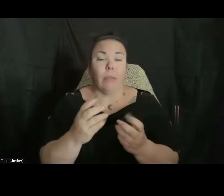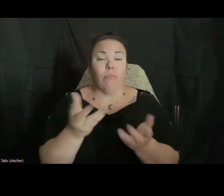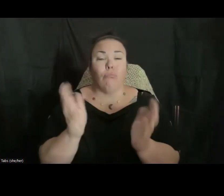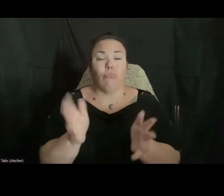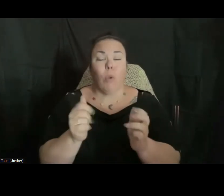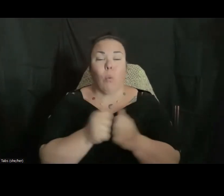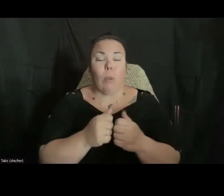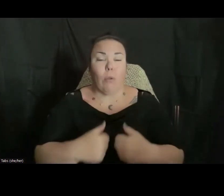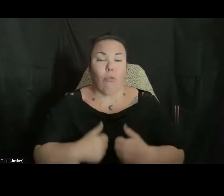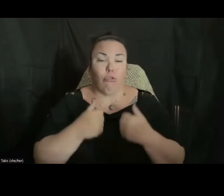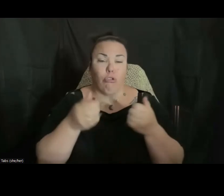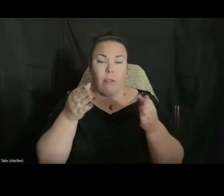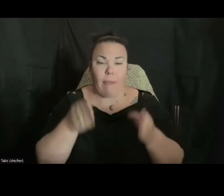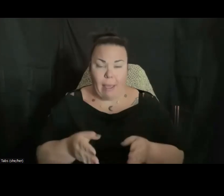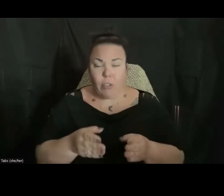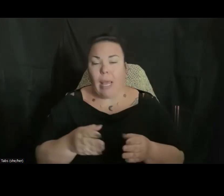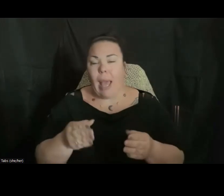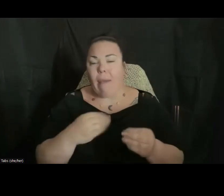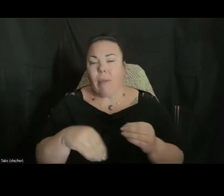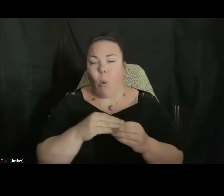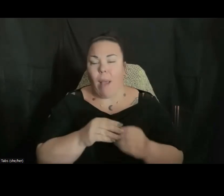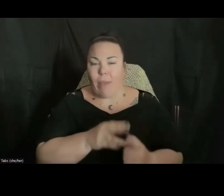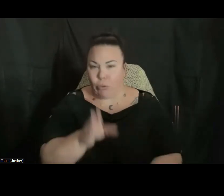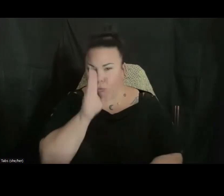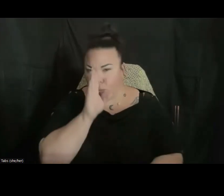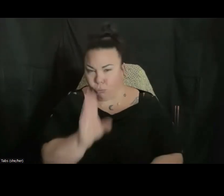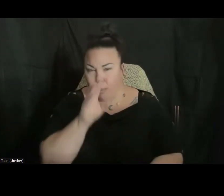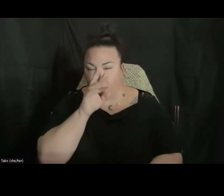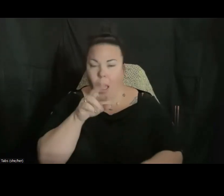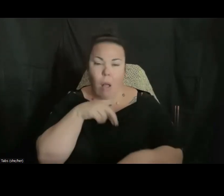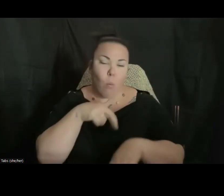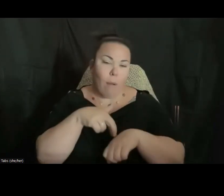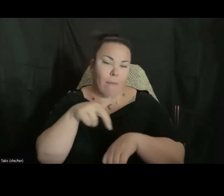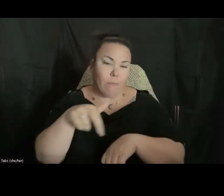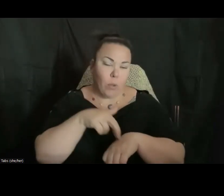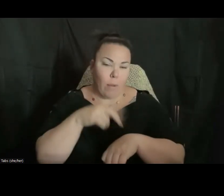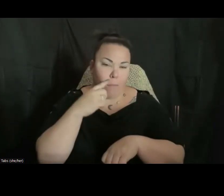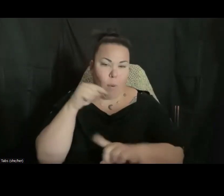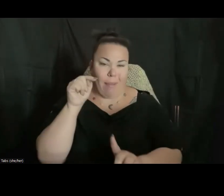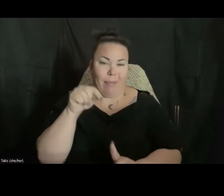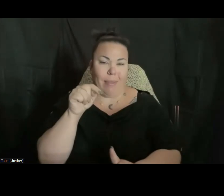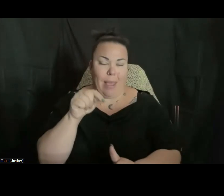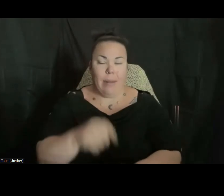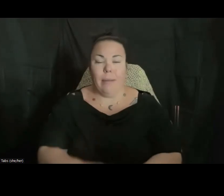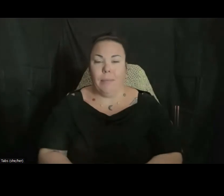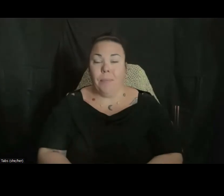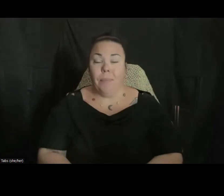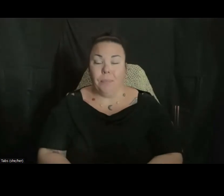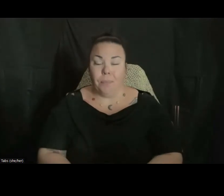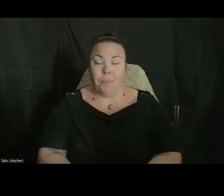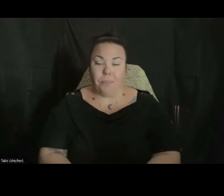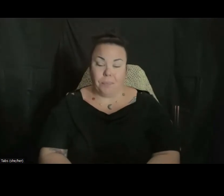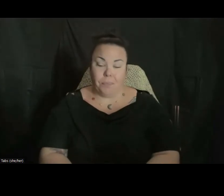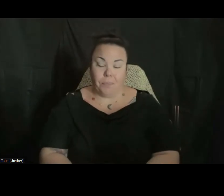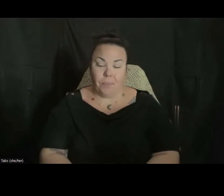a streamlined referral process for those survivors. So better screening in the DV agency, but